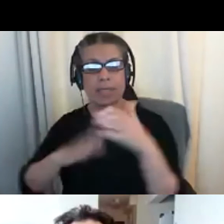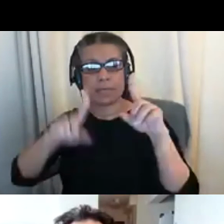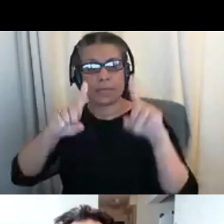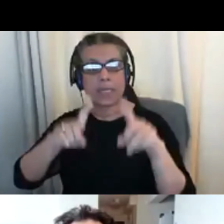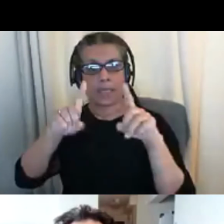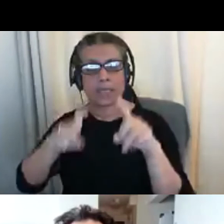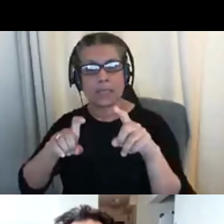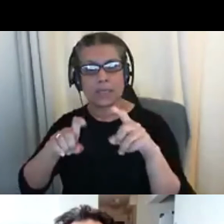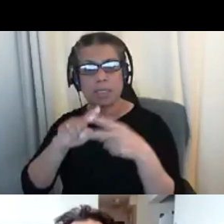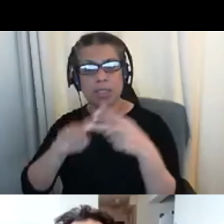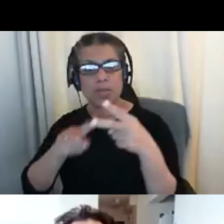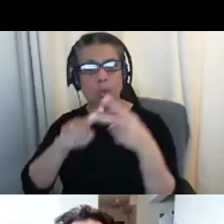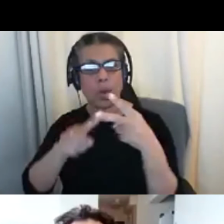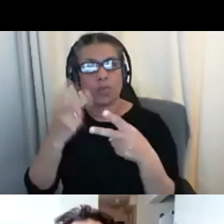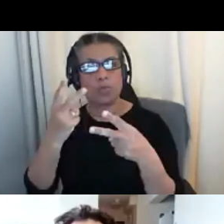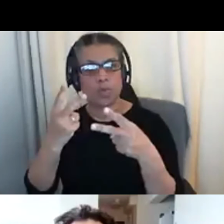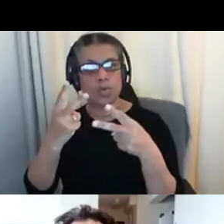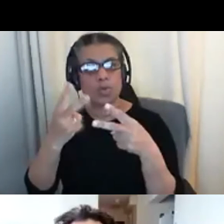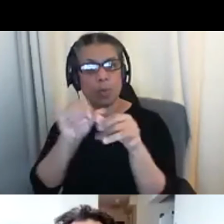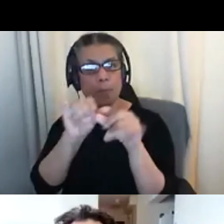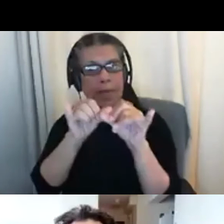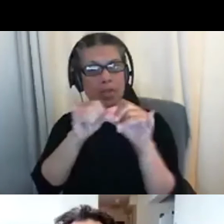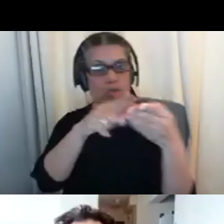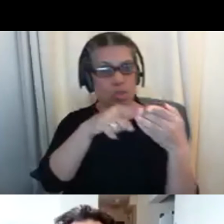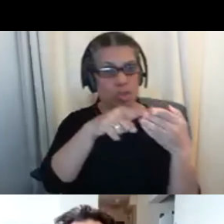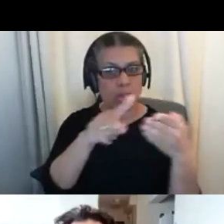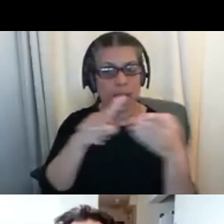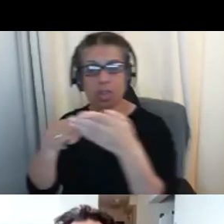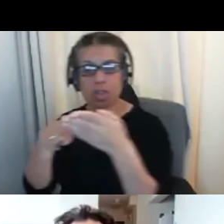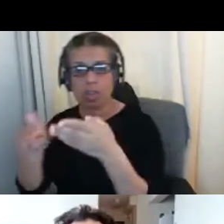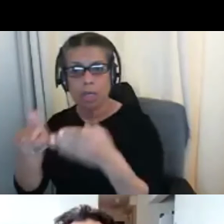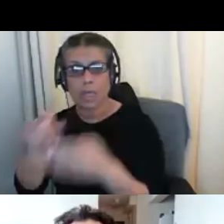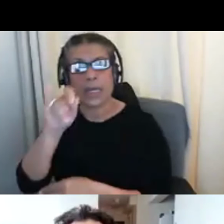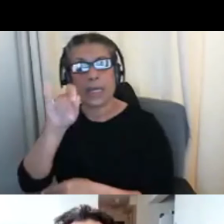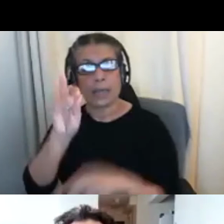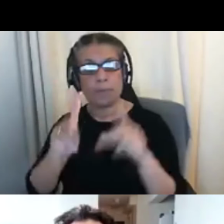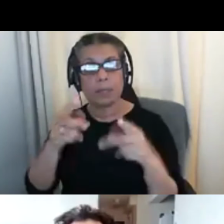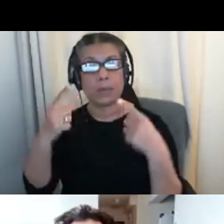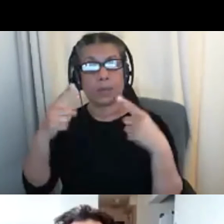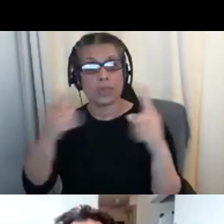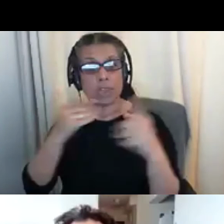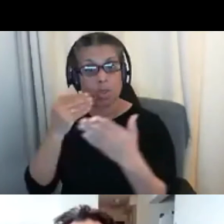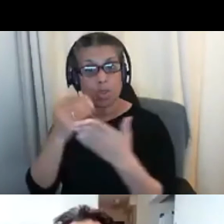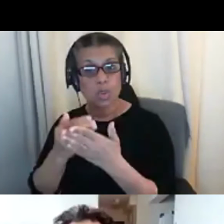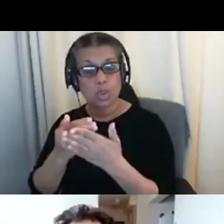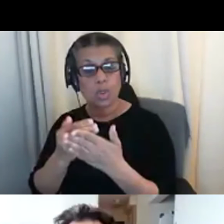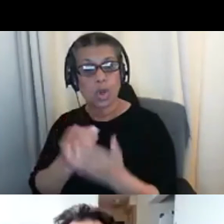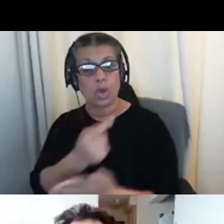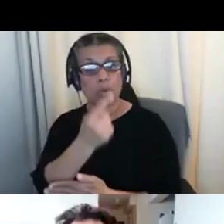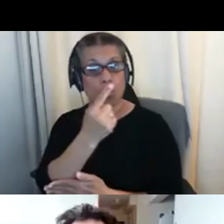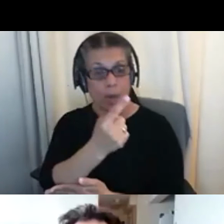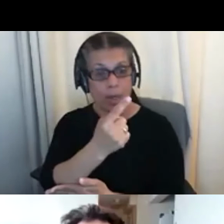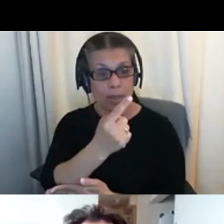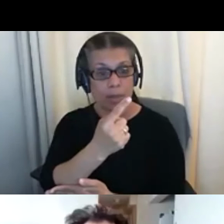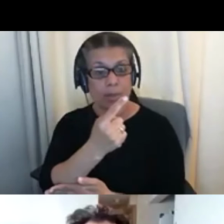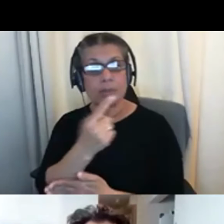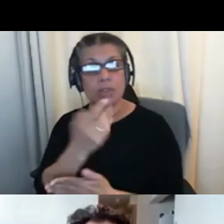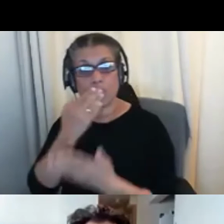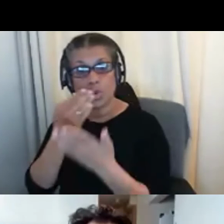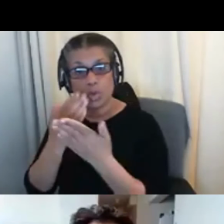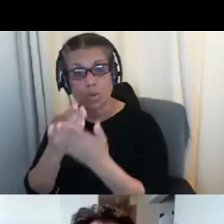that we use to cross-check. So we assumed that if people did well on the ARC, they would also do well